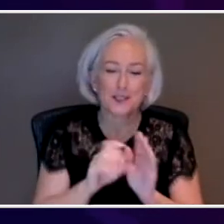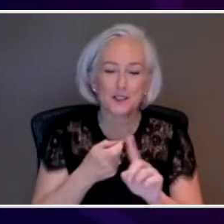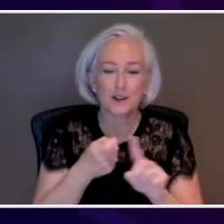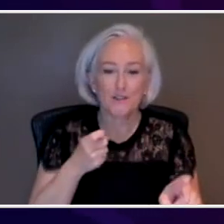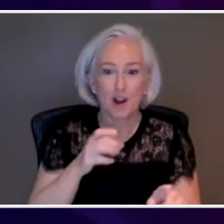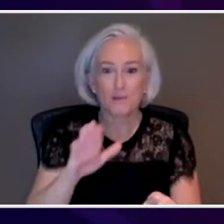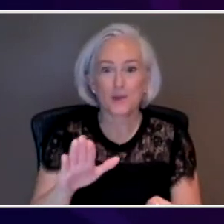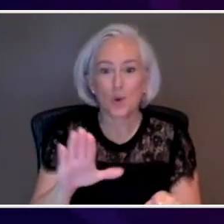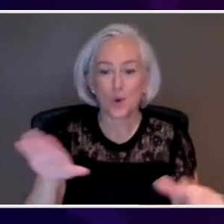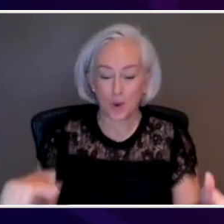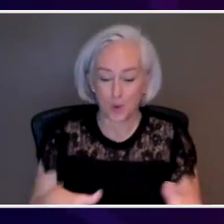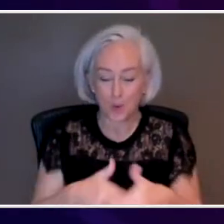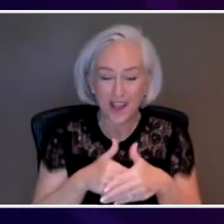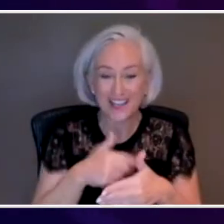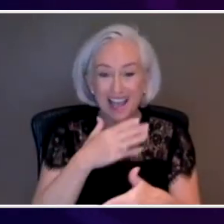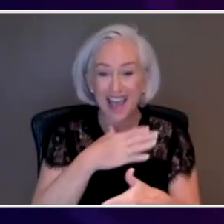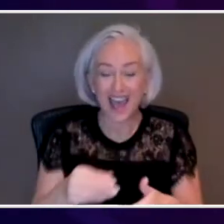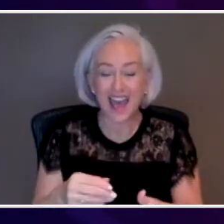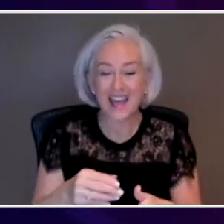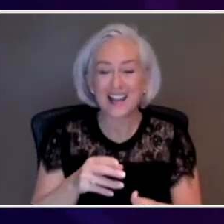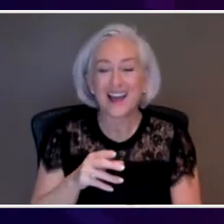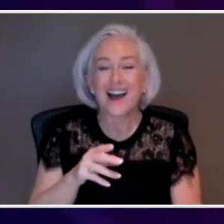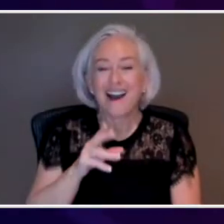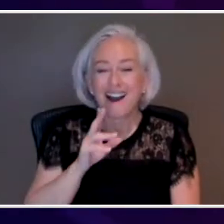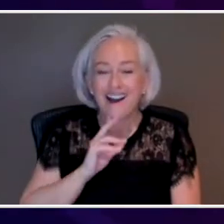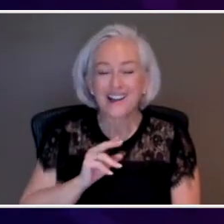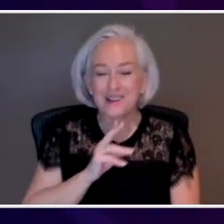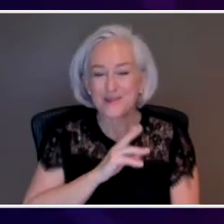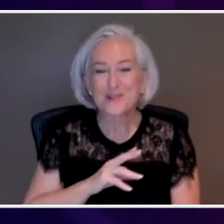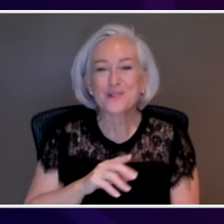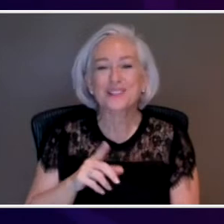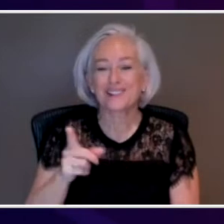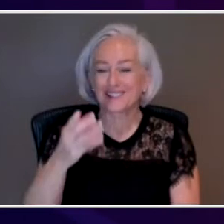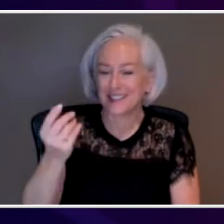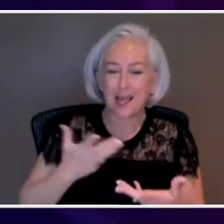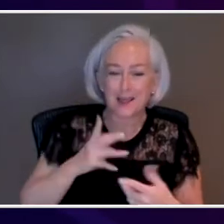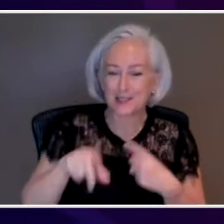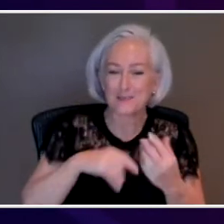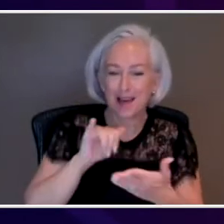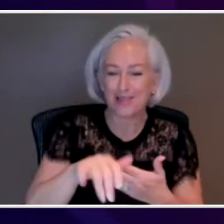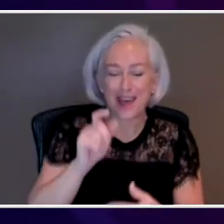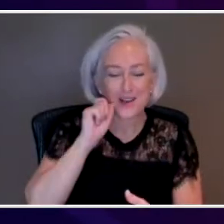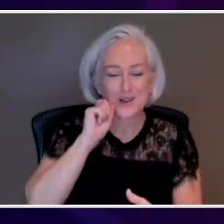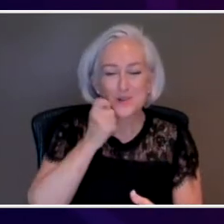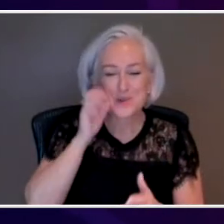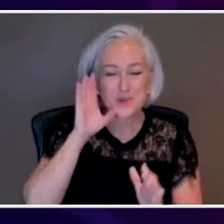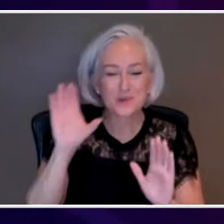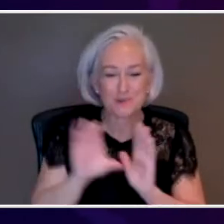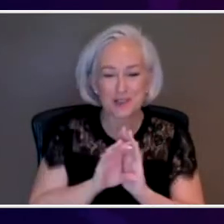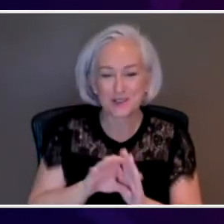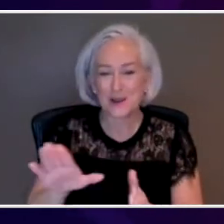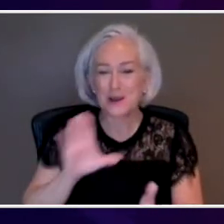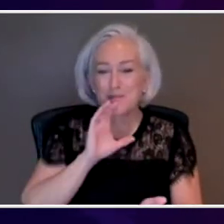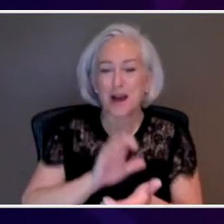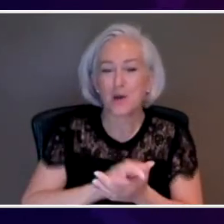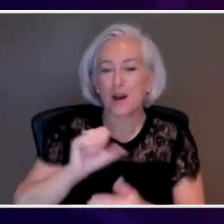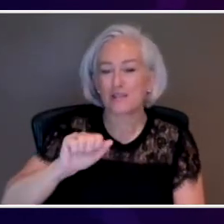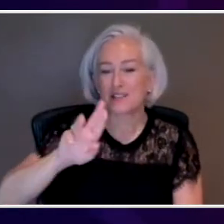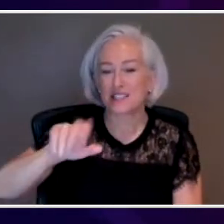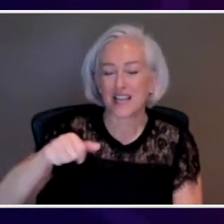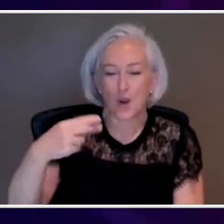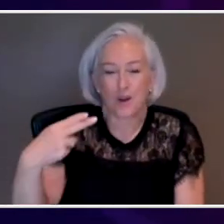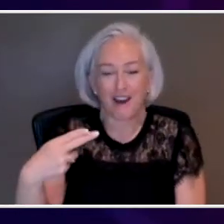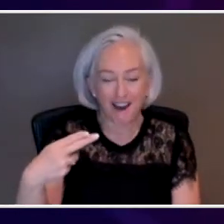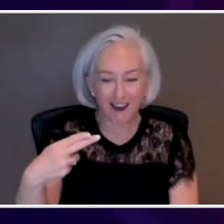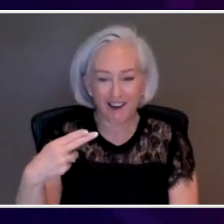honeymoon. That is a cool shot. You look like movie stars. Tell us about this. Yeah, that's my wife, Sarah. Mm-hmm. We